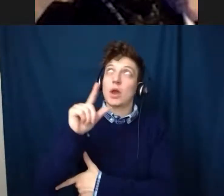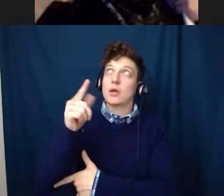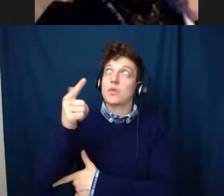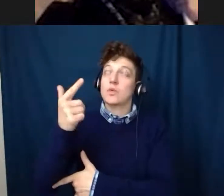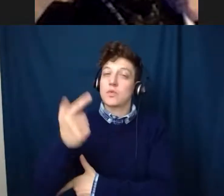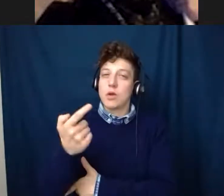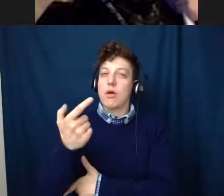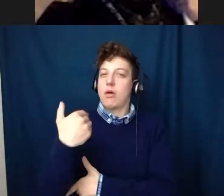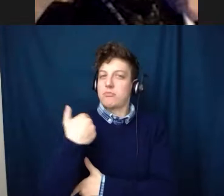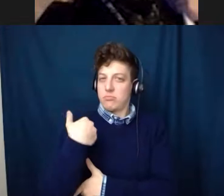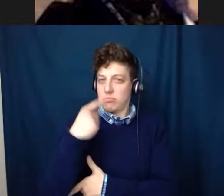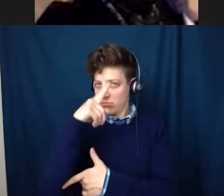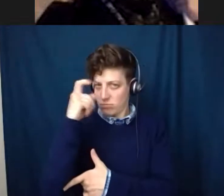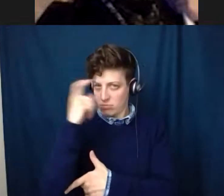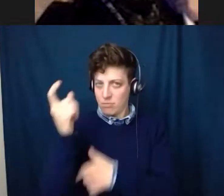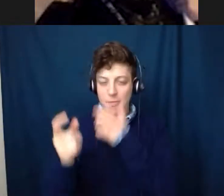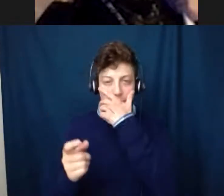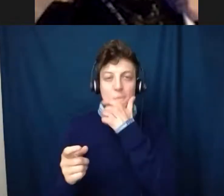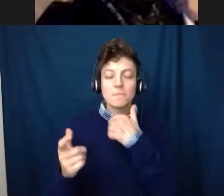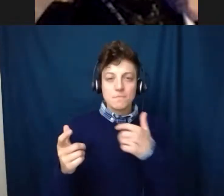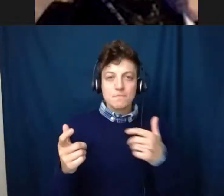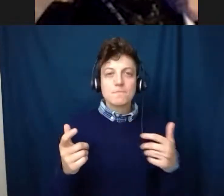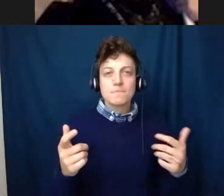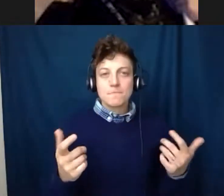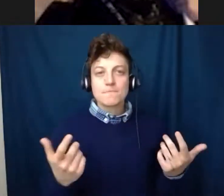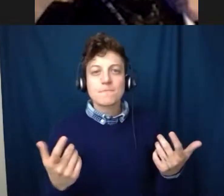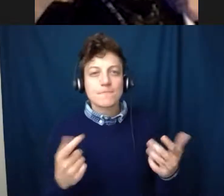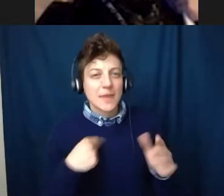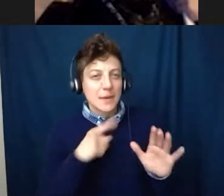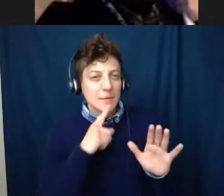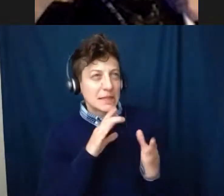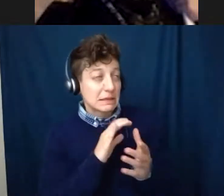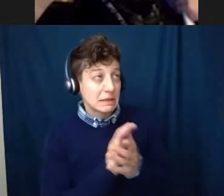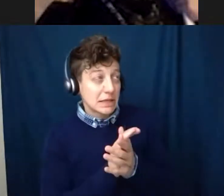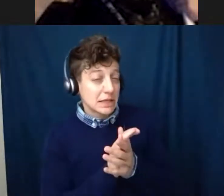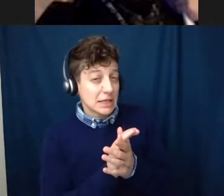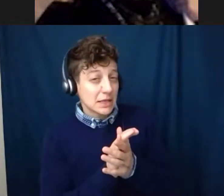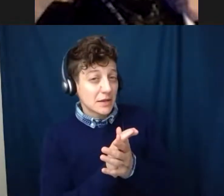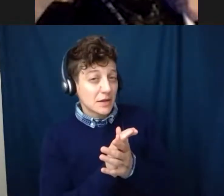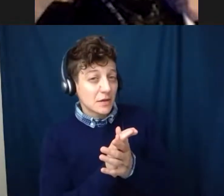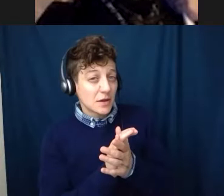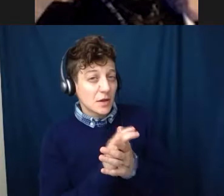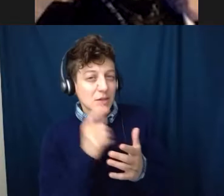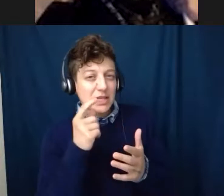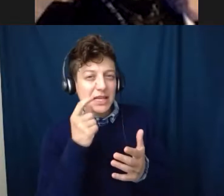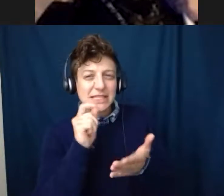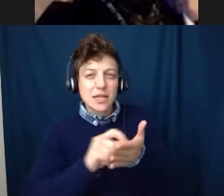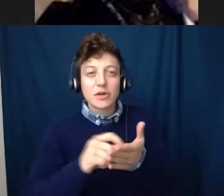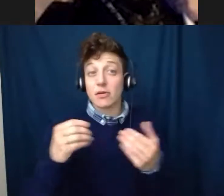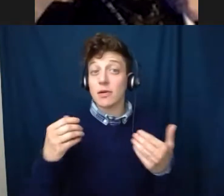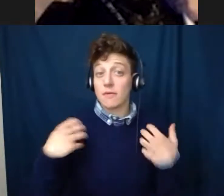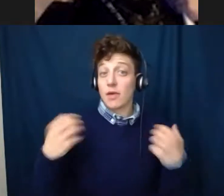so just this past summer, kind of I believe it was from the Secretary of Health in Pennsylvania, saying